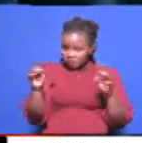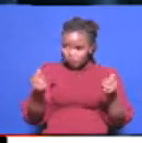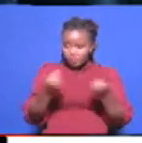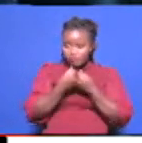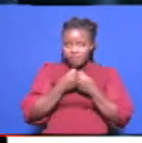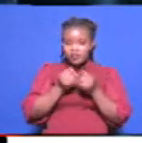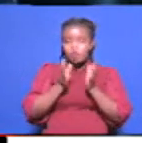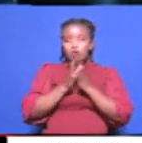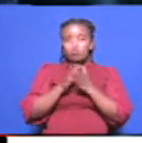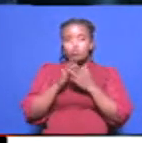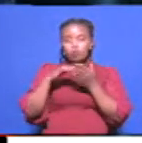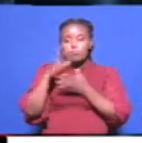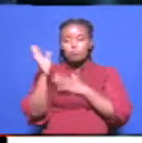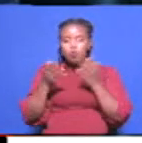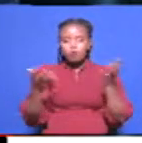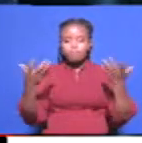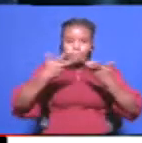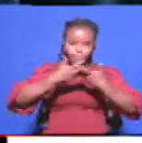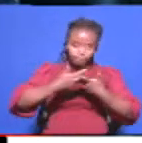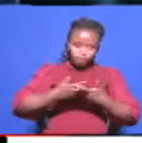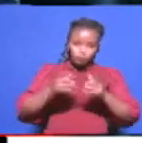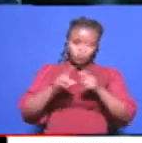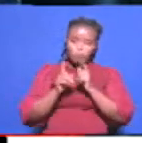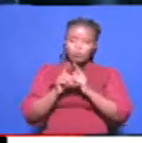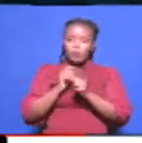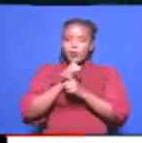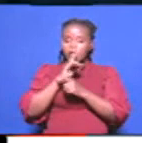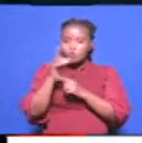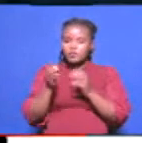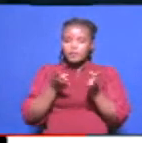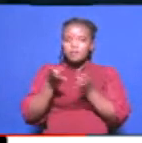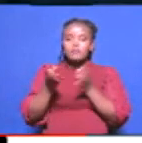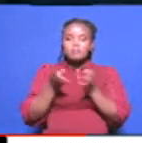collaboration and bringing the business numbers up.